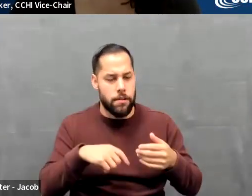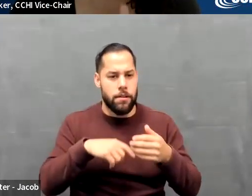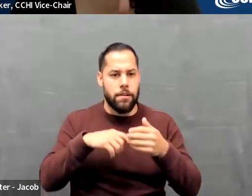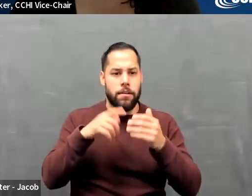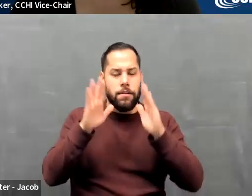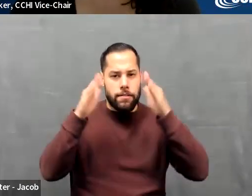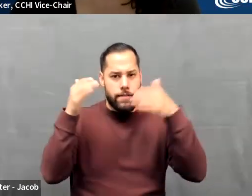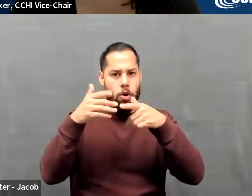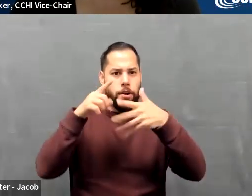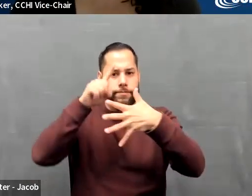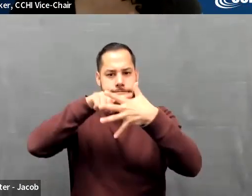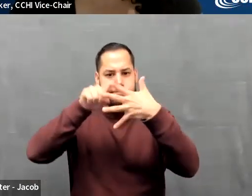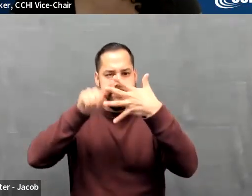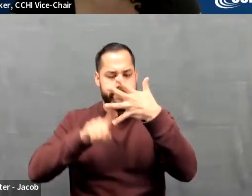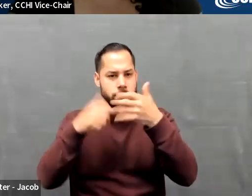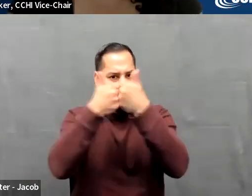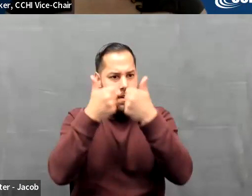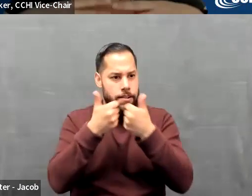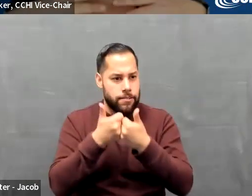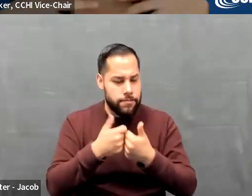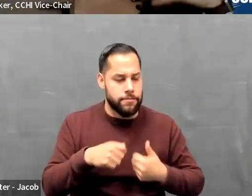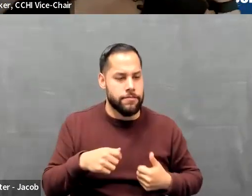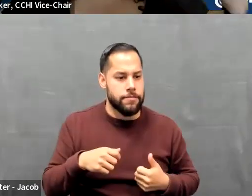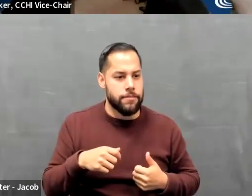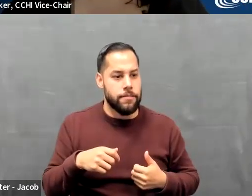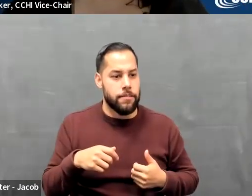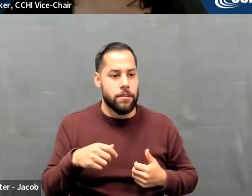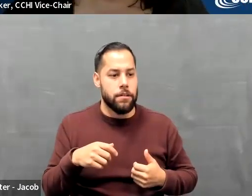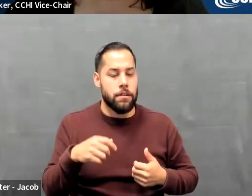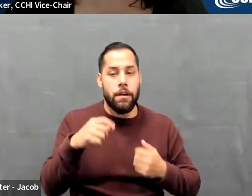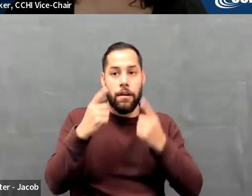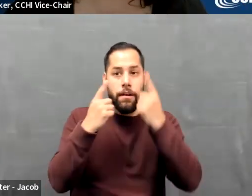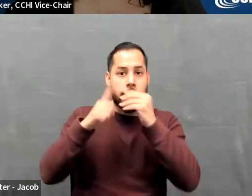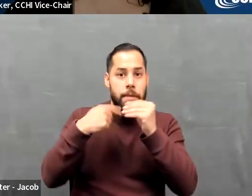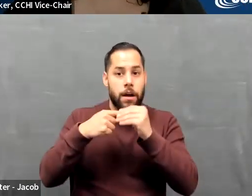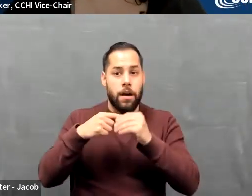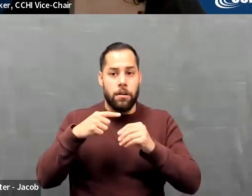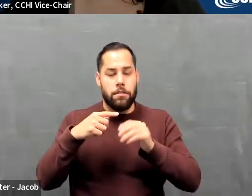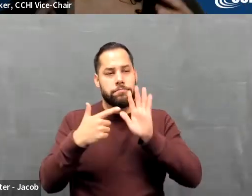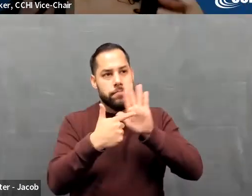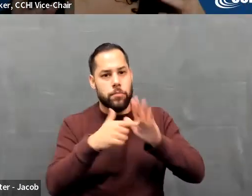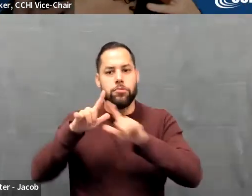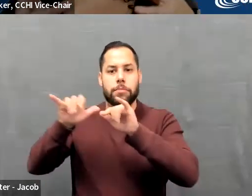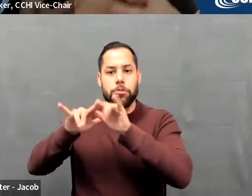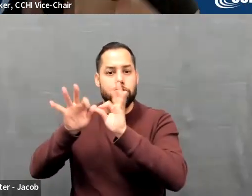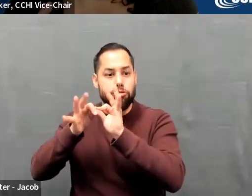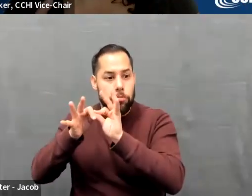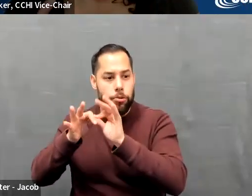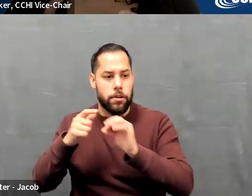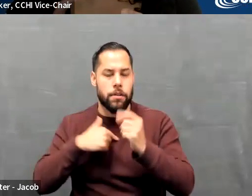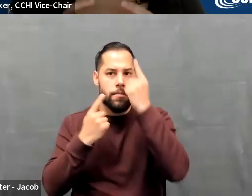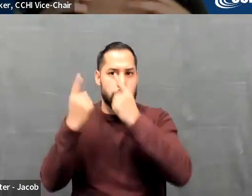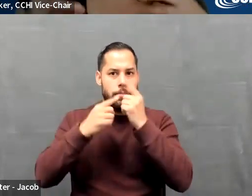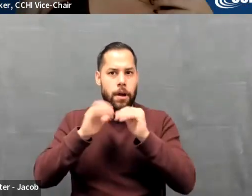those specific challenges. So when I think about simultaneous interpreting, I think about